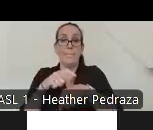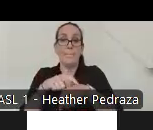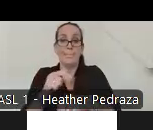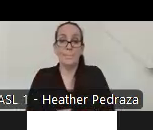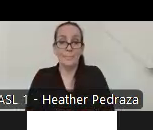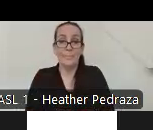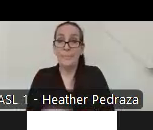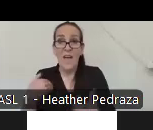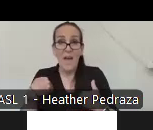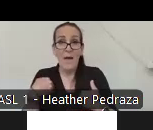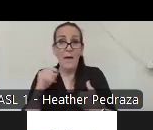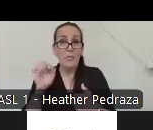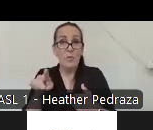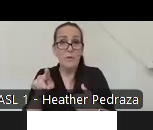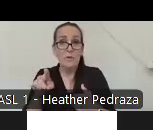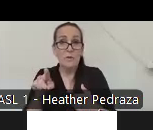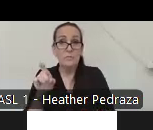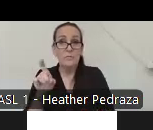Do we have any questions?